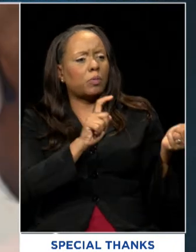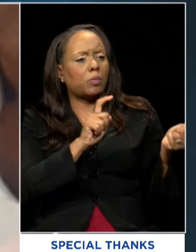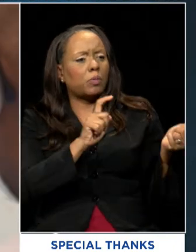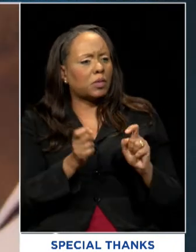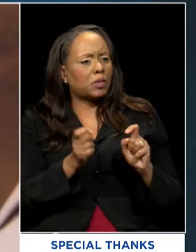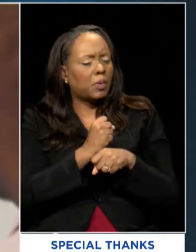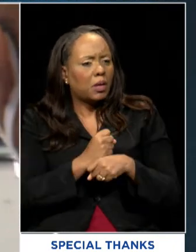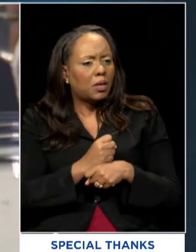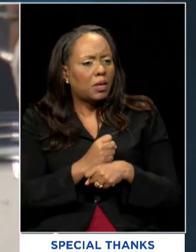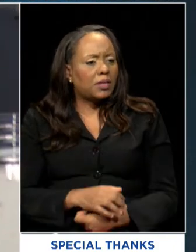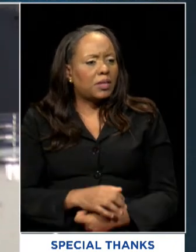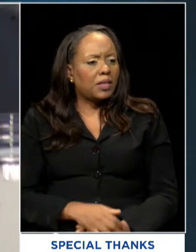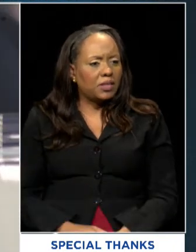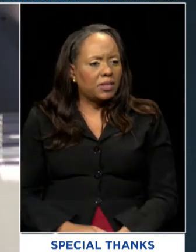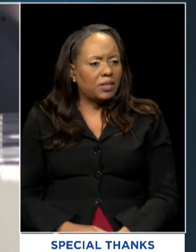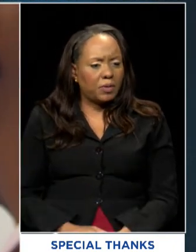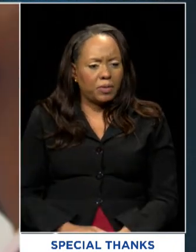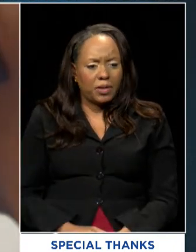make?